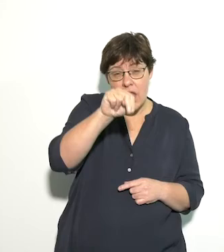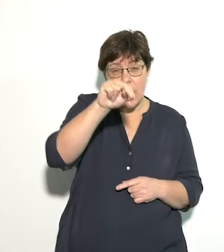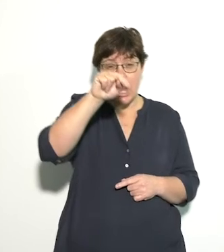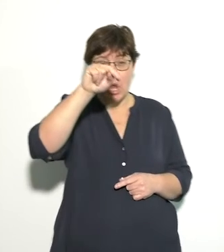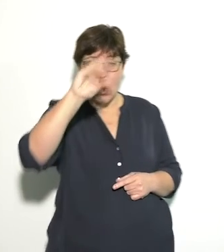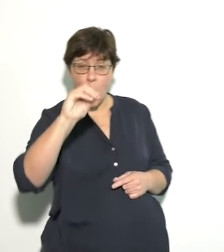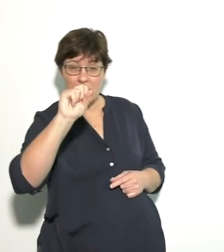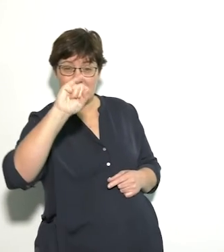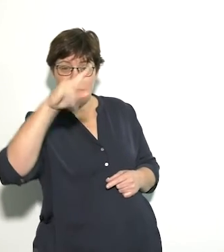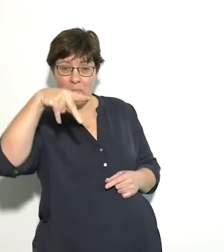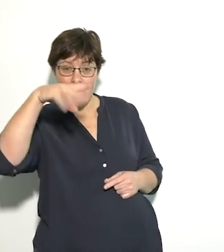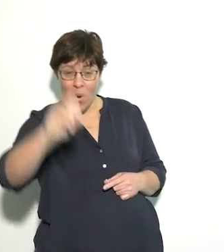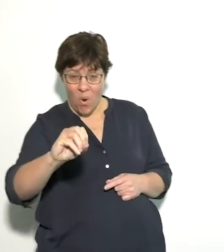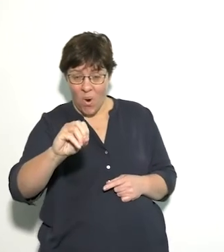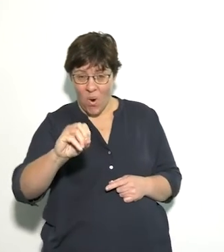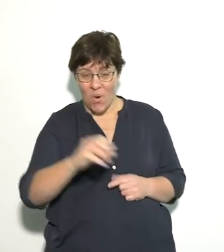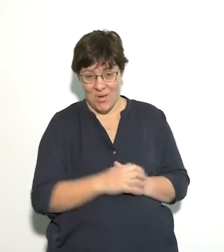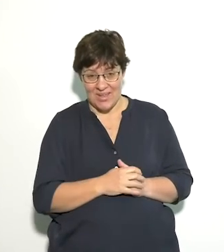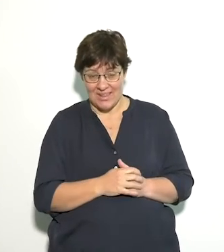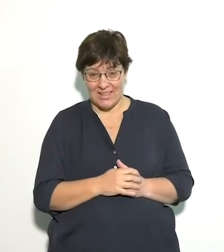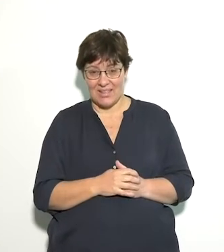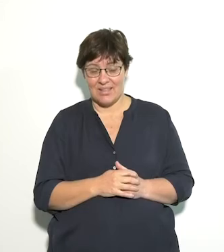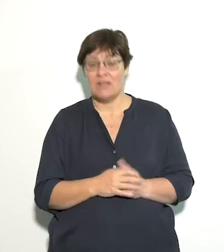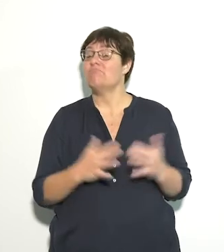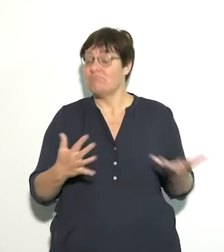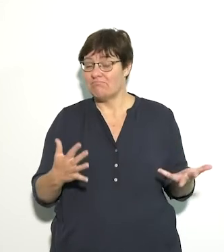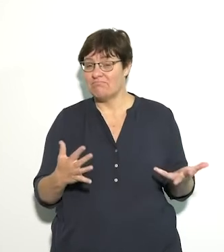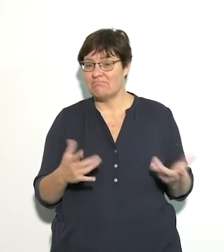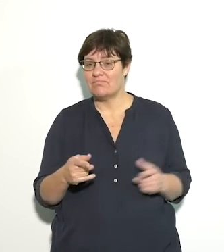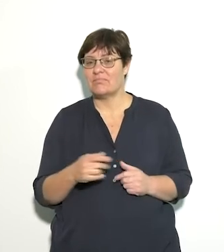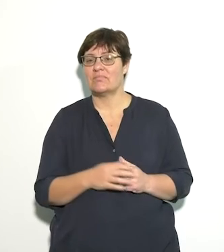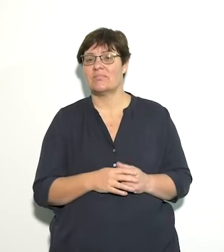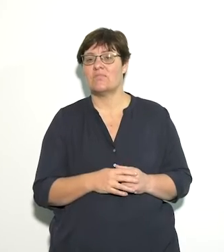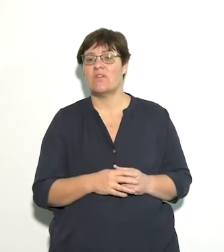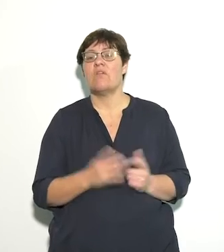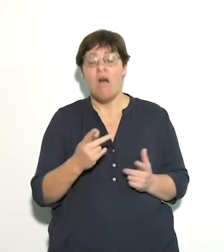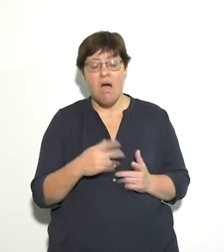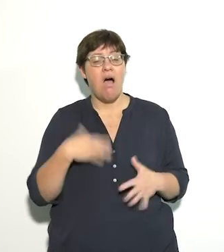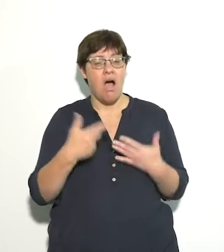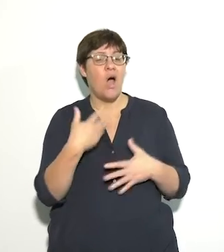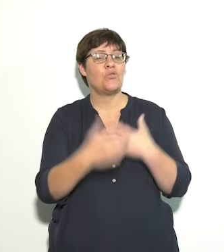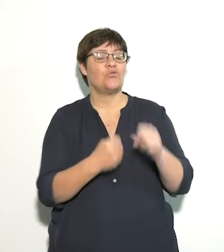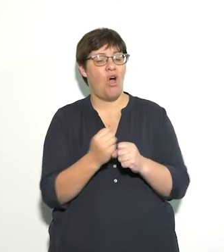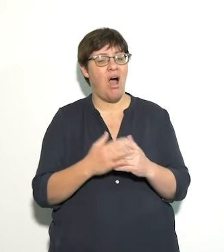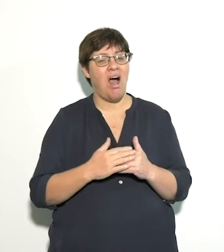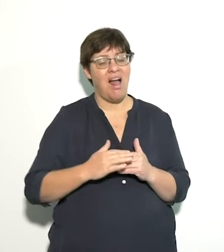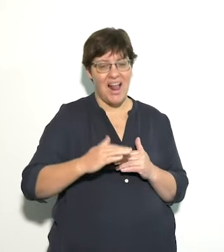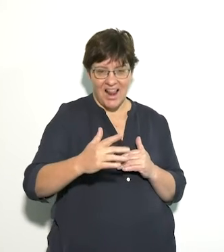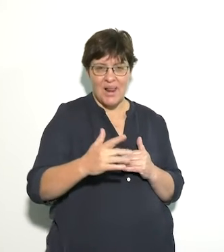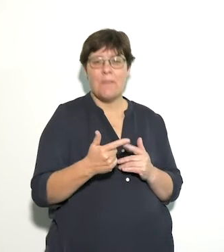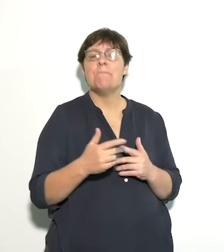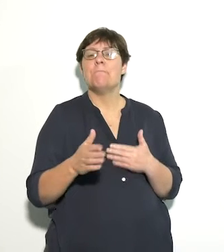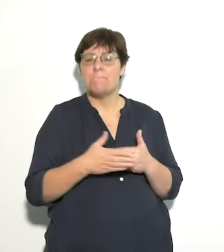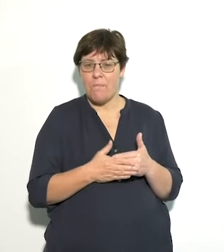Nosipo. There we go. Pop it in the cup. Fantastic. Now, of course, as you move along in the year, your children might